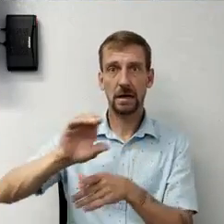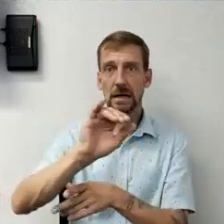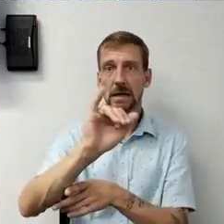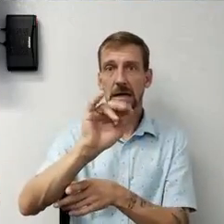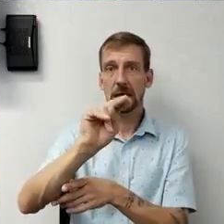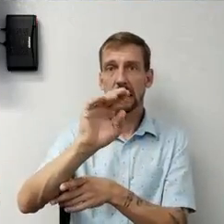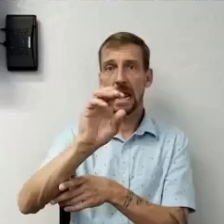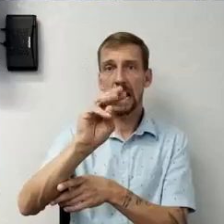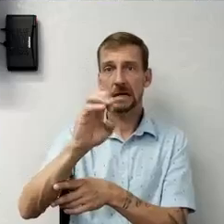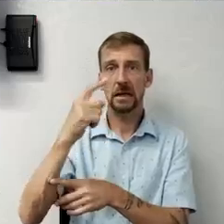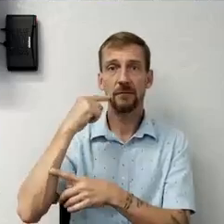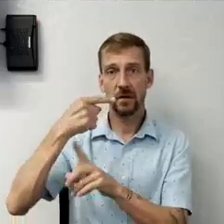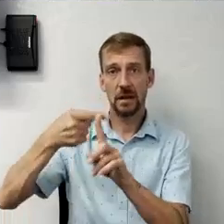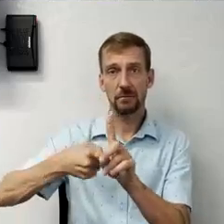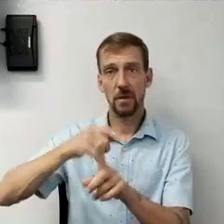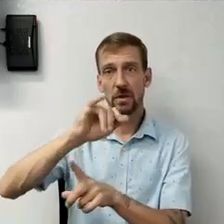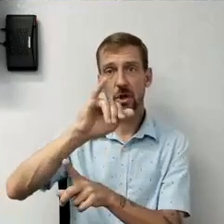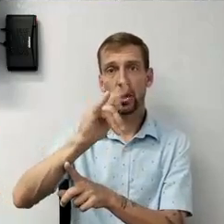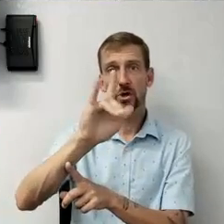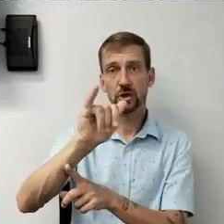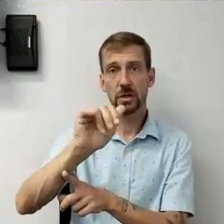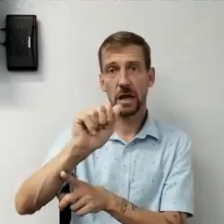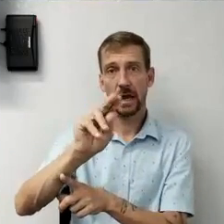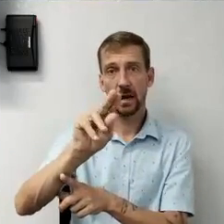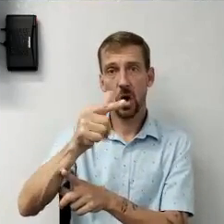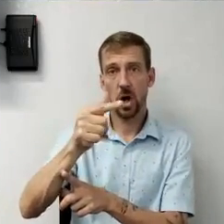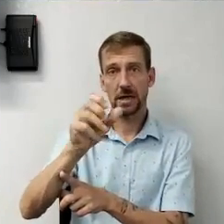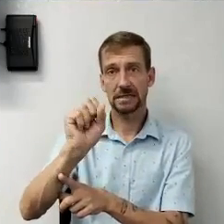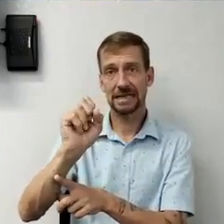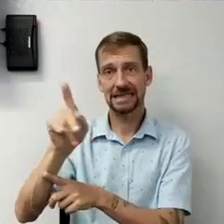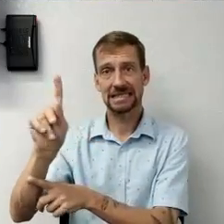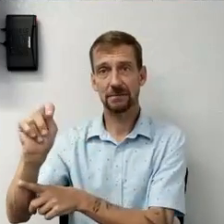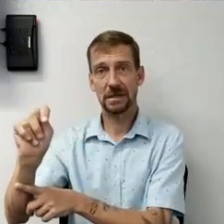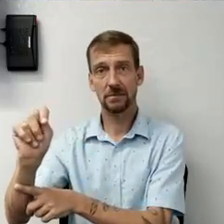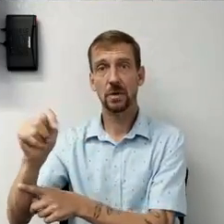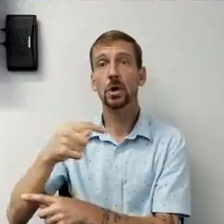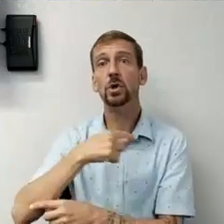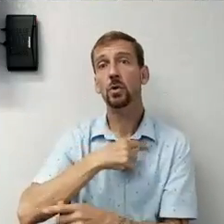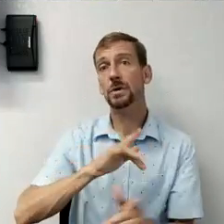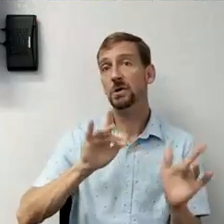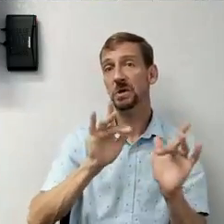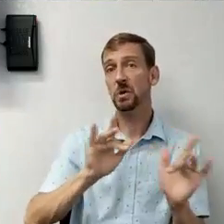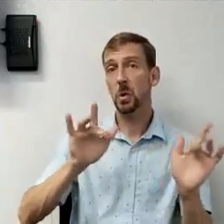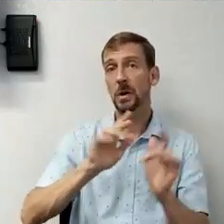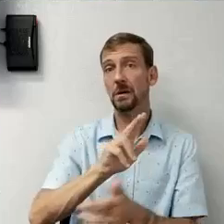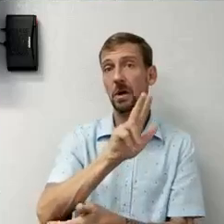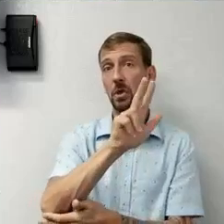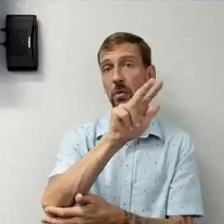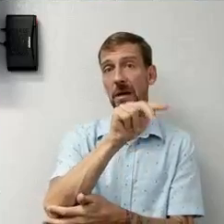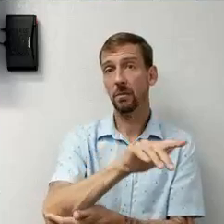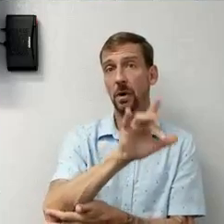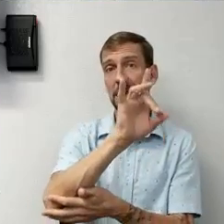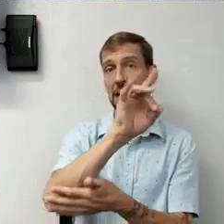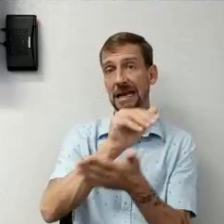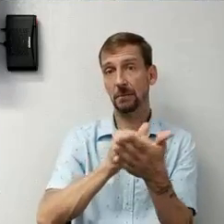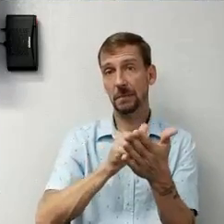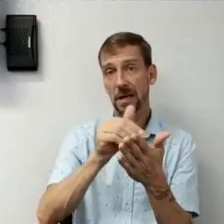evenly in the month of July, August, and September. So we recorded about $3.8